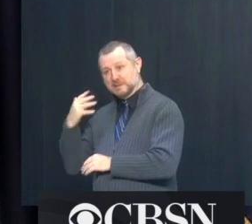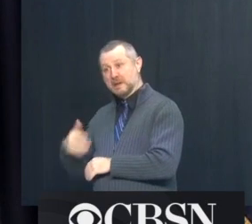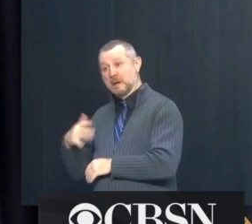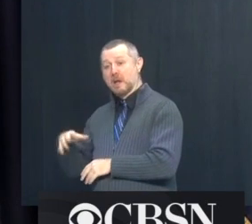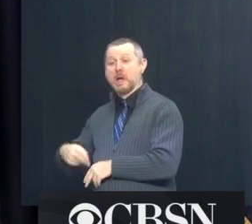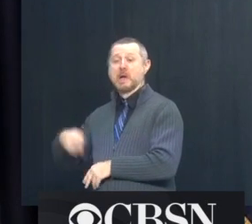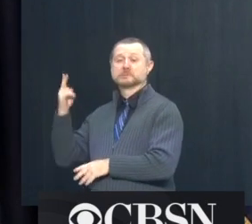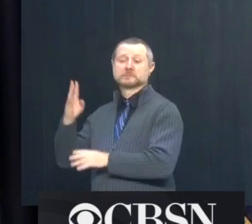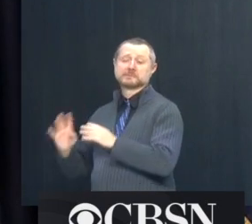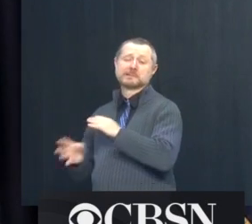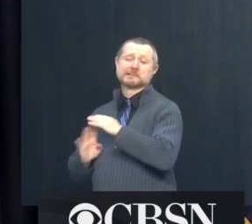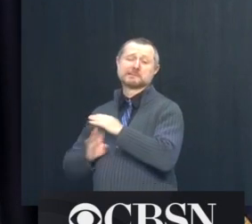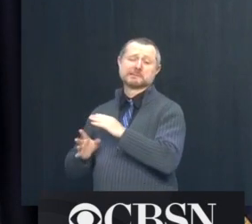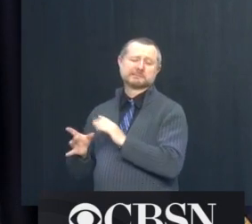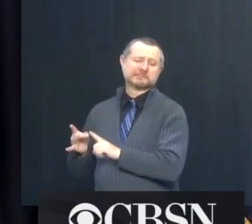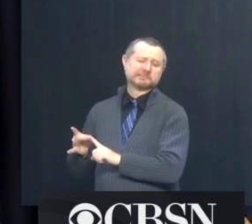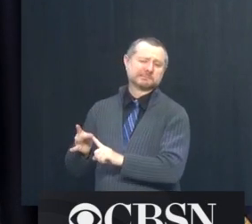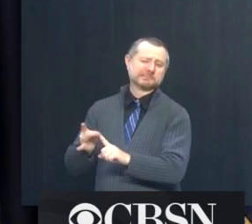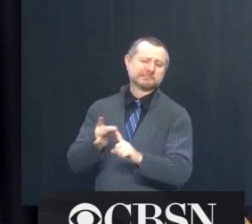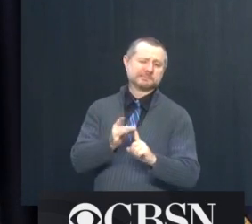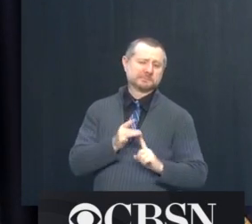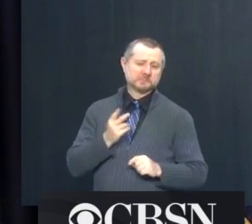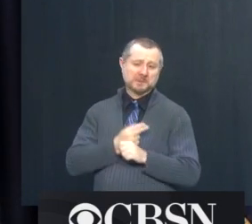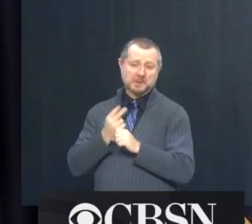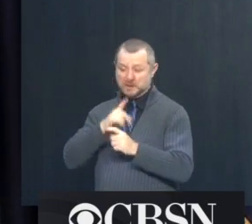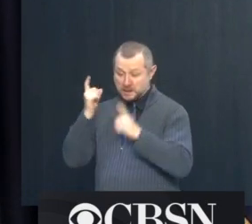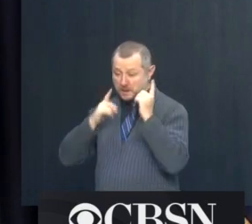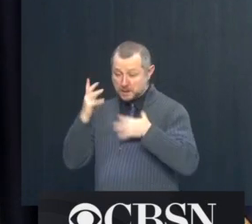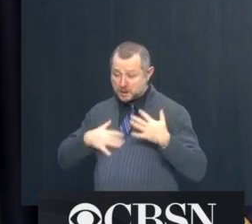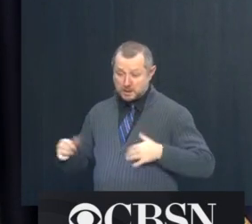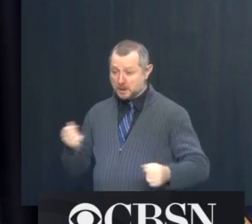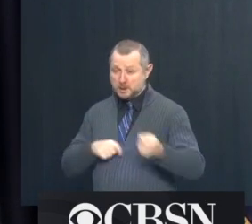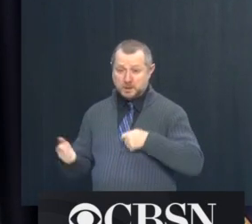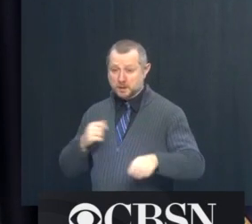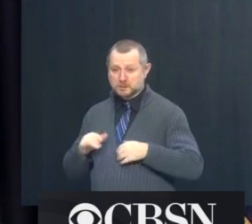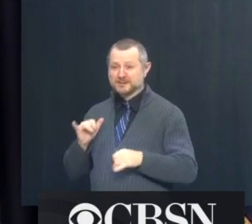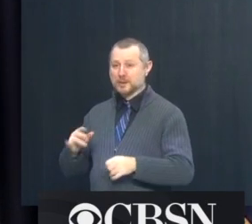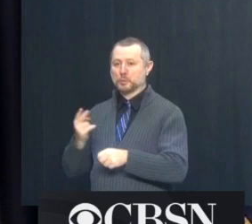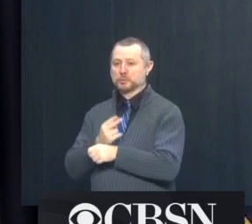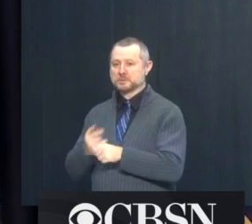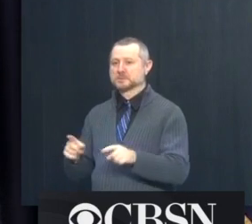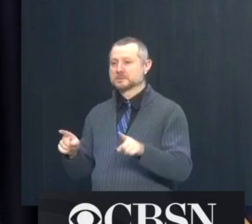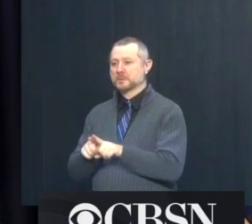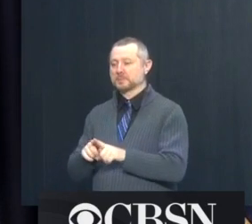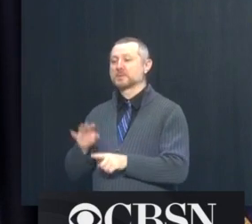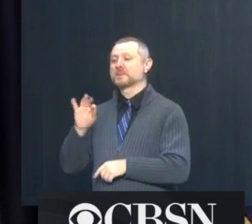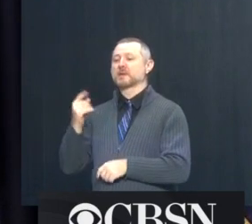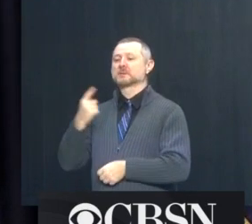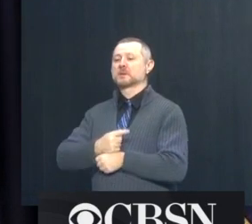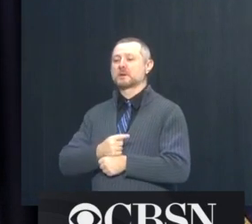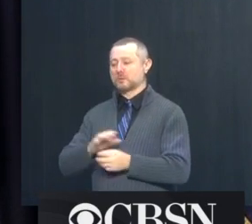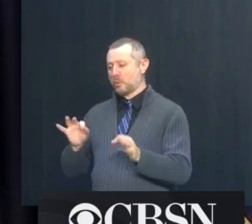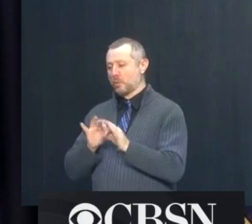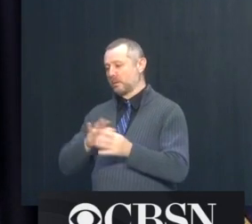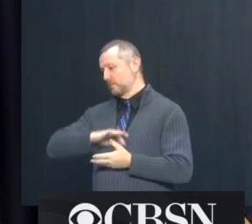during the pandemic. You have to have a 90-day supply of PPE